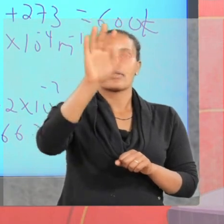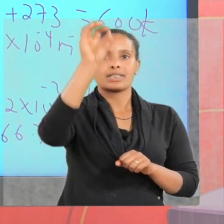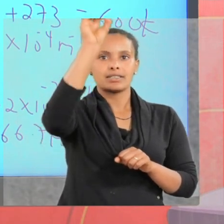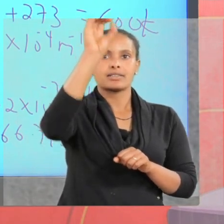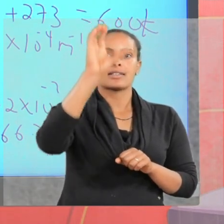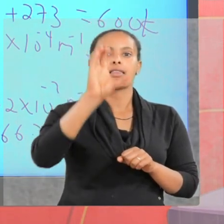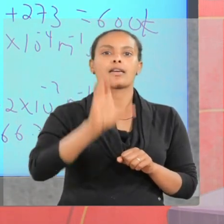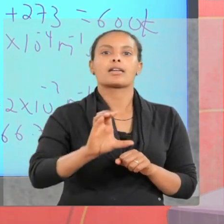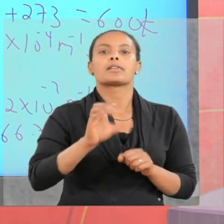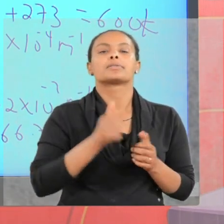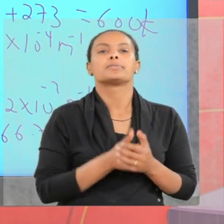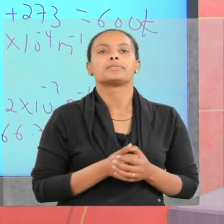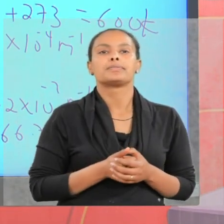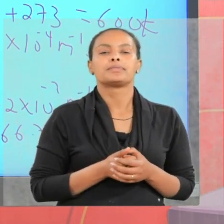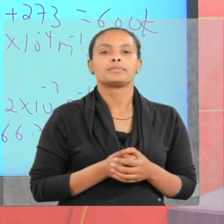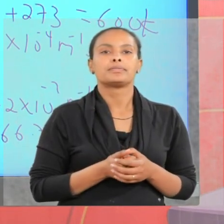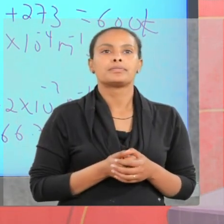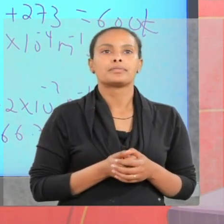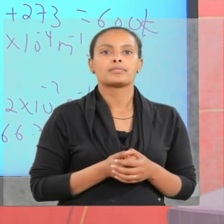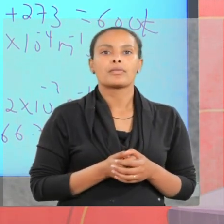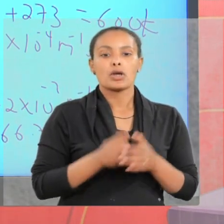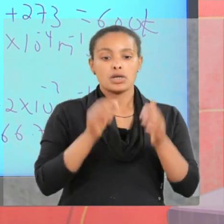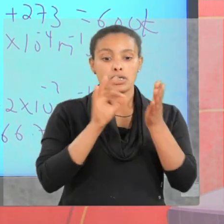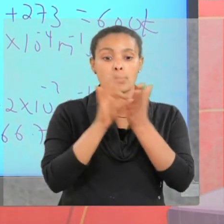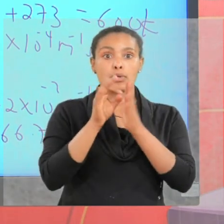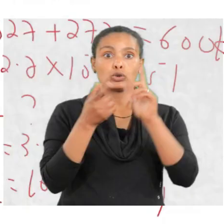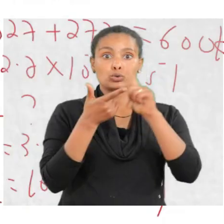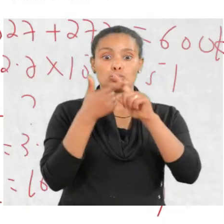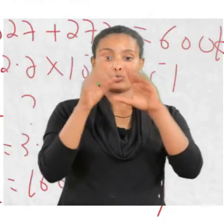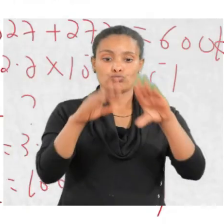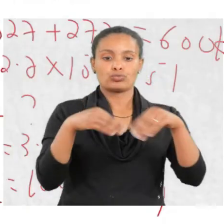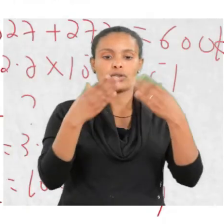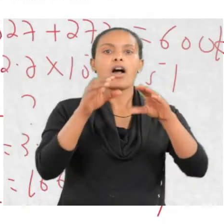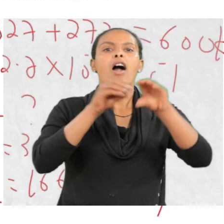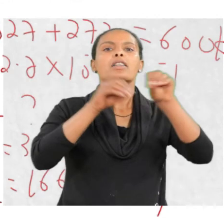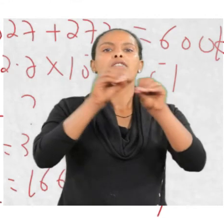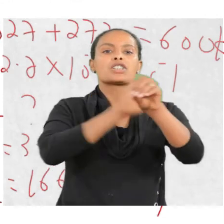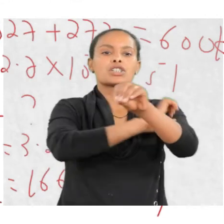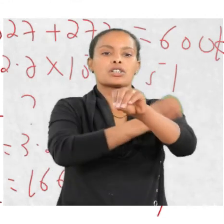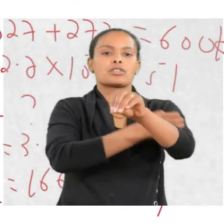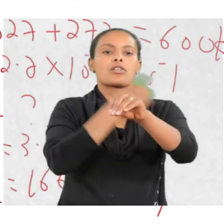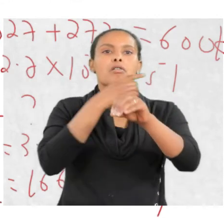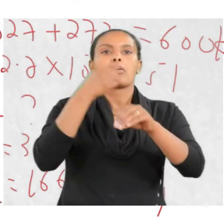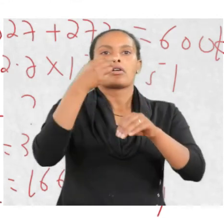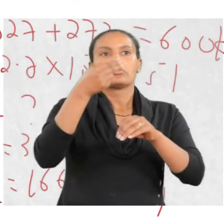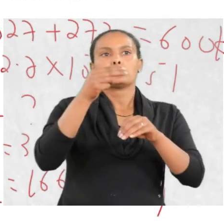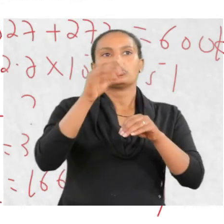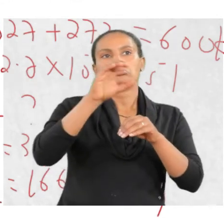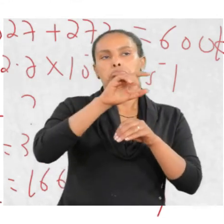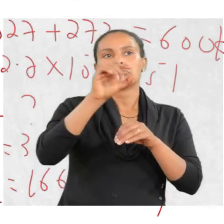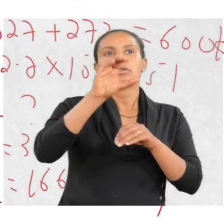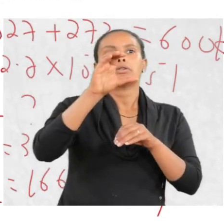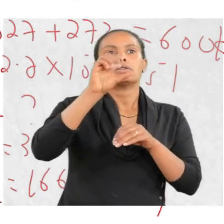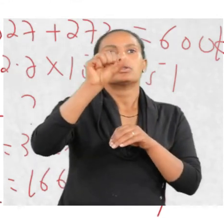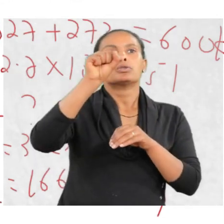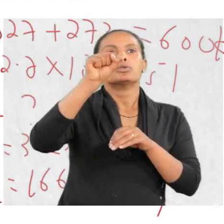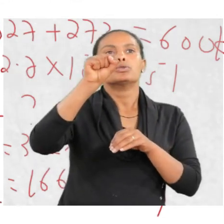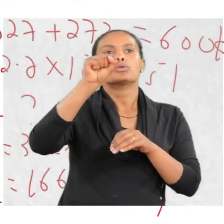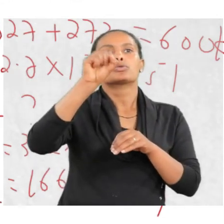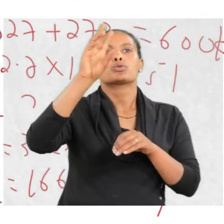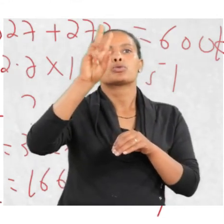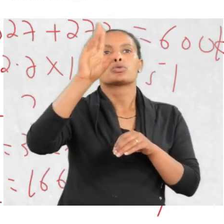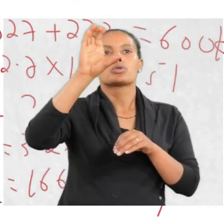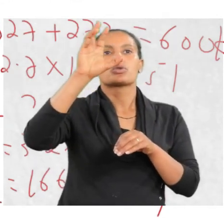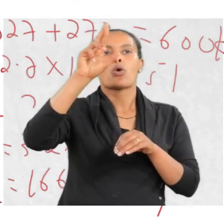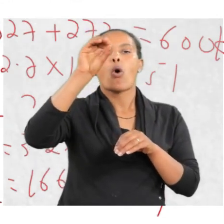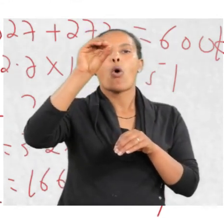425 degrees centigrade. Number 2, given the activation energy for the hydrolysis of sucrose, which is 108 kilojoule